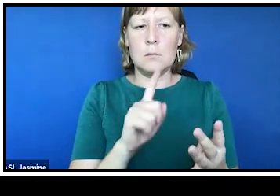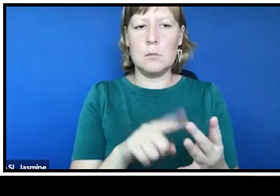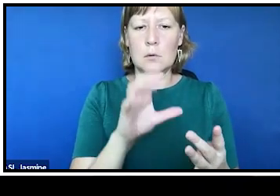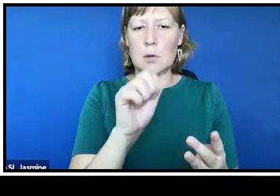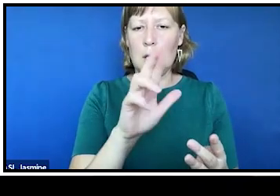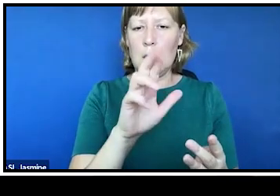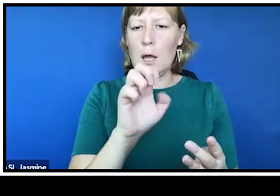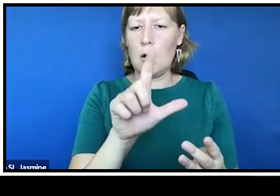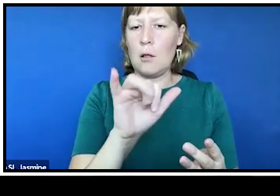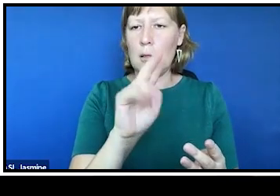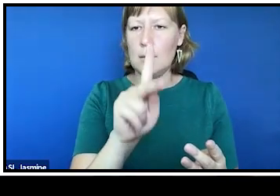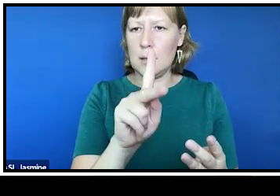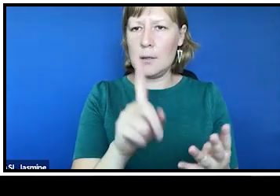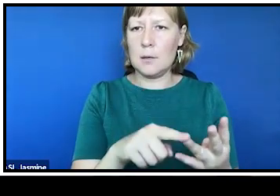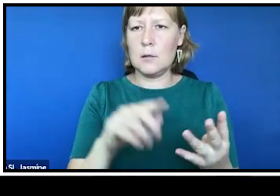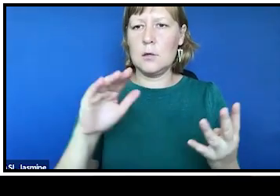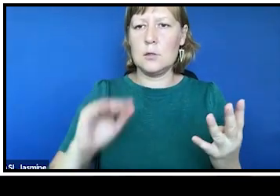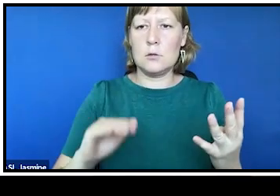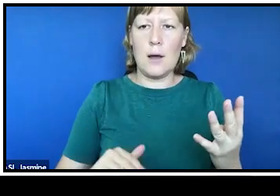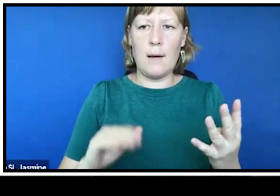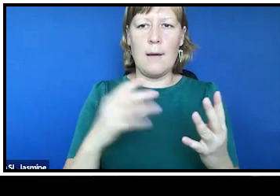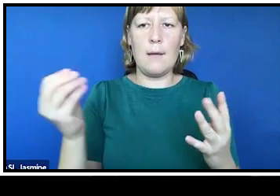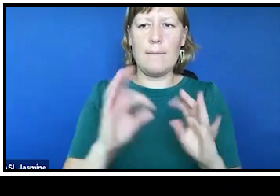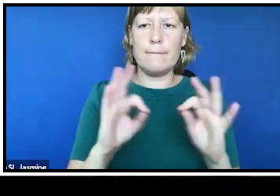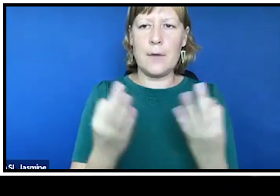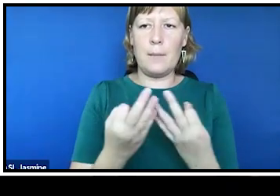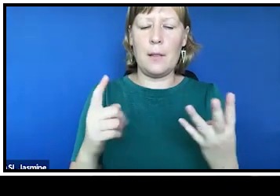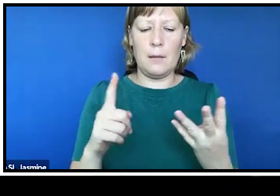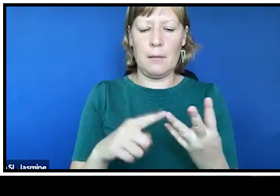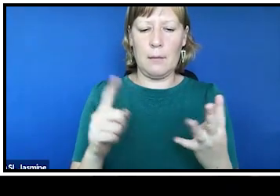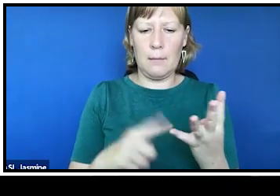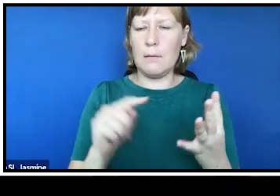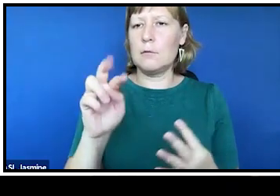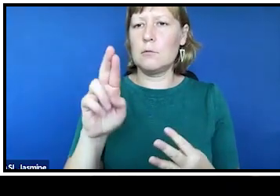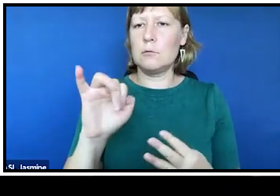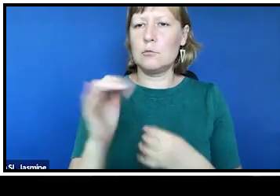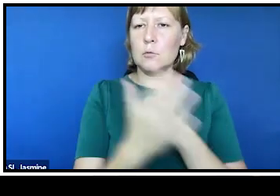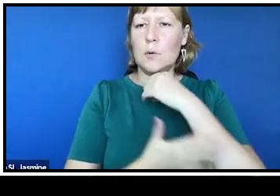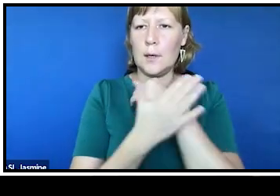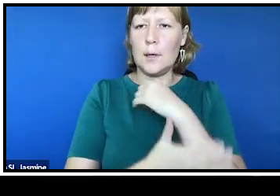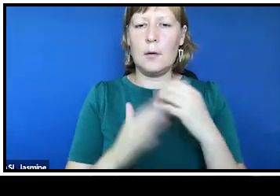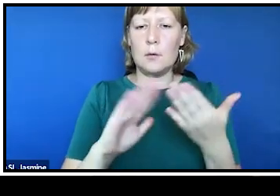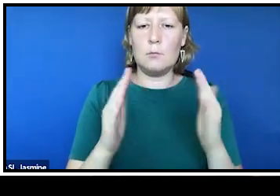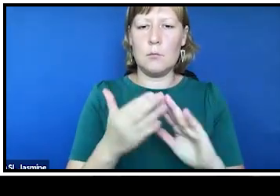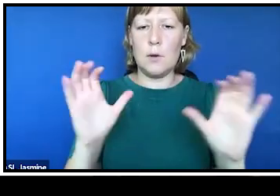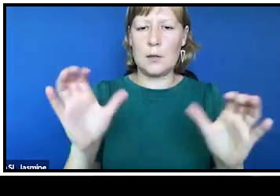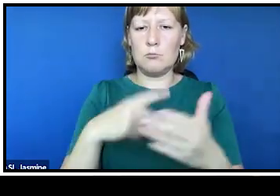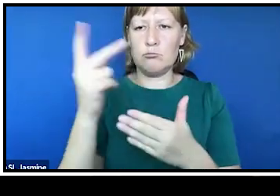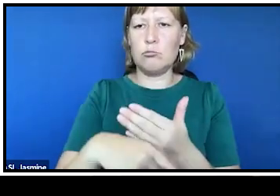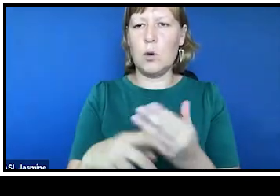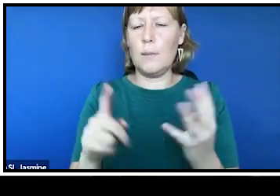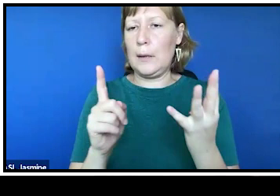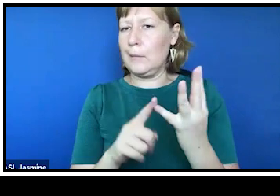CareLink, Child and Family, and then Tri-County Community Action Program. But that last